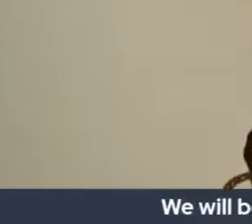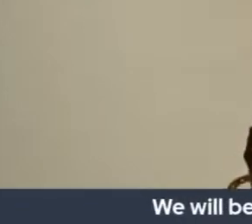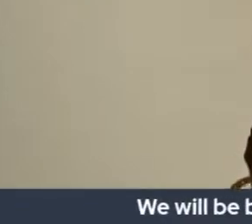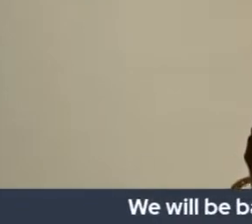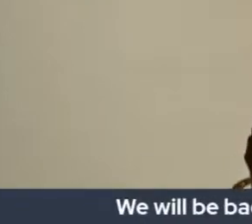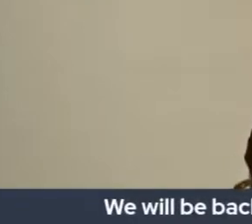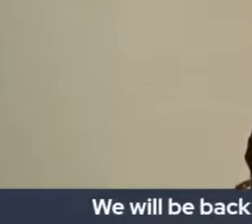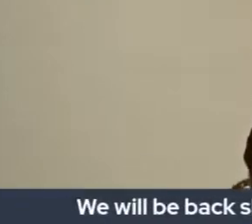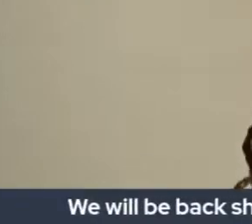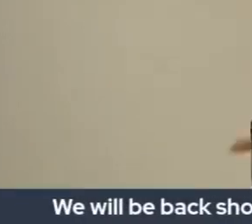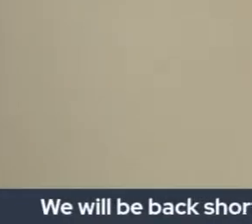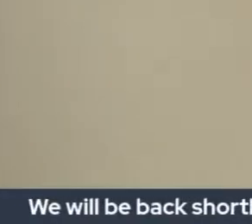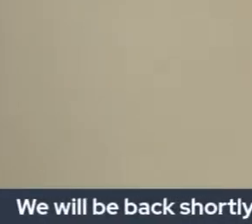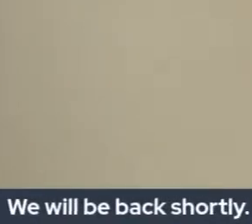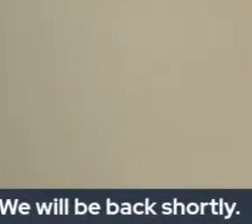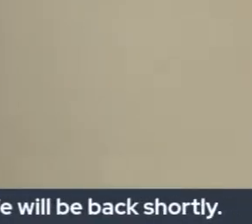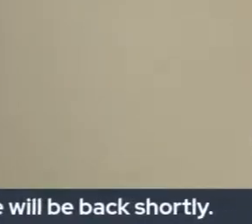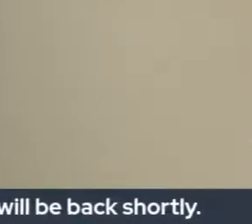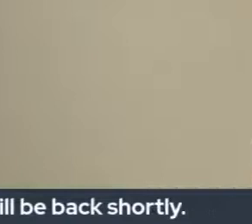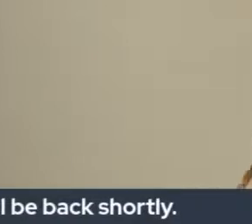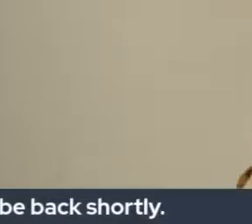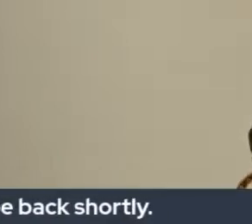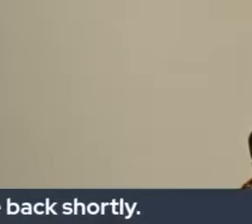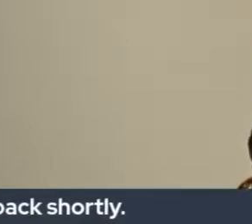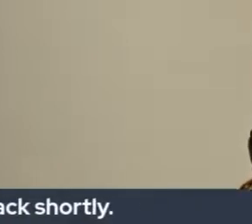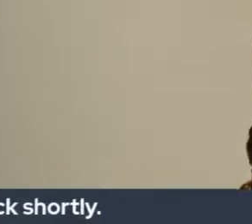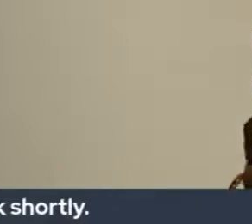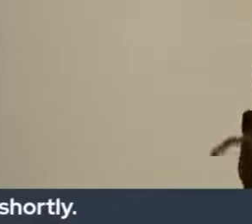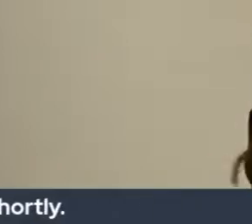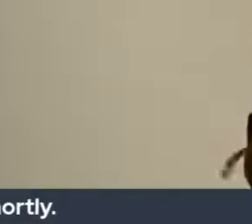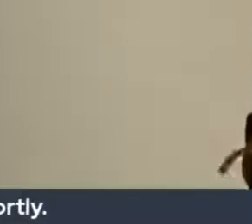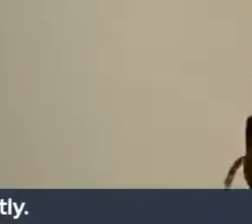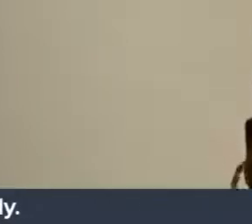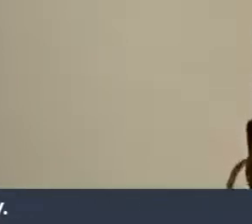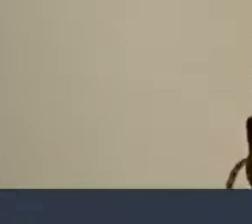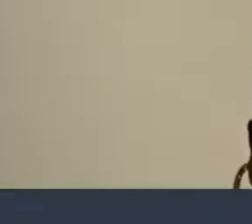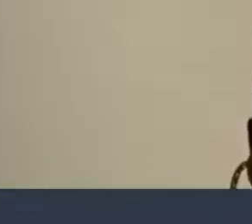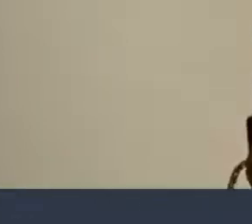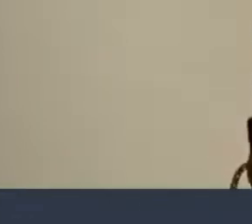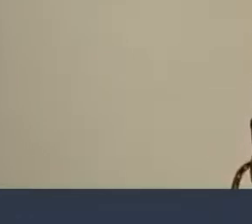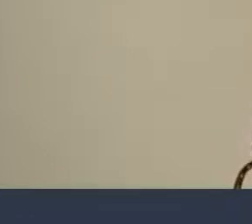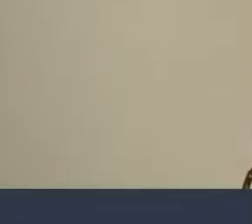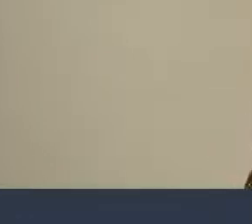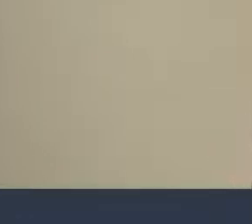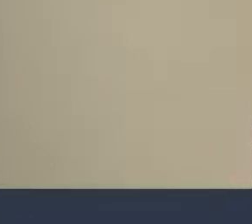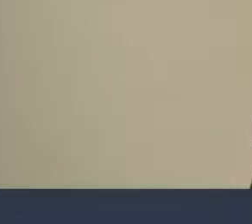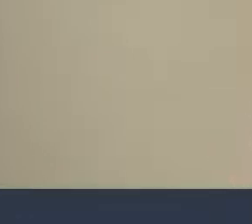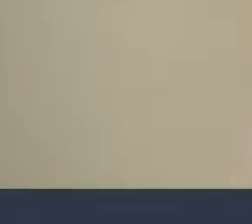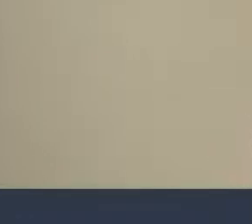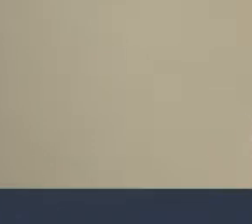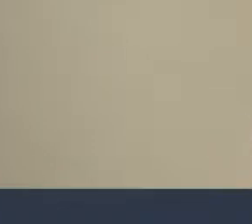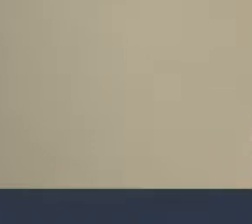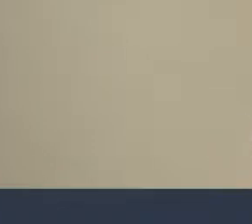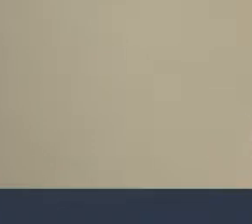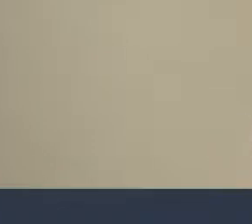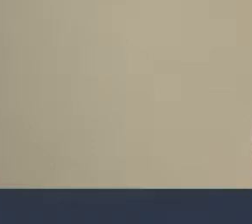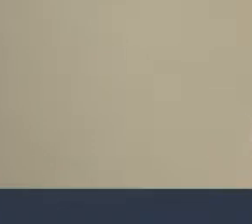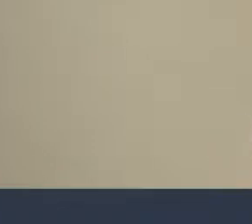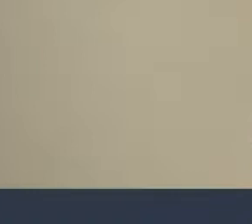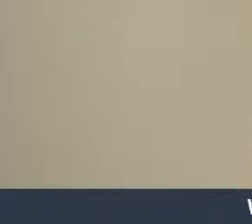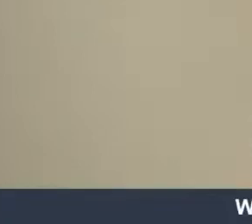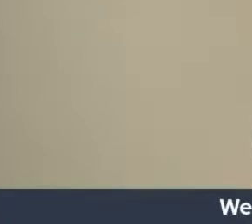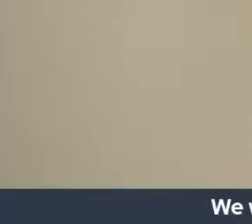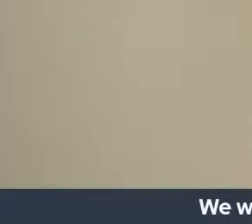pre-recorded testimony of Nayyirah Shariff, who is from Flint, Michigan, who is going to talk about